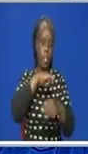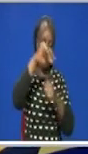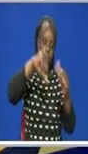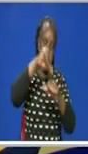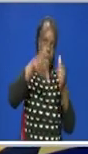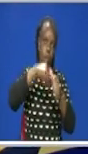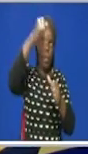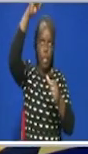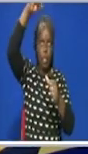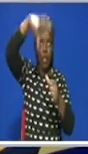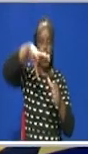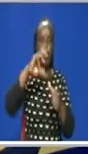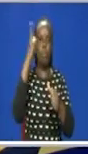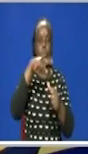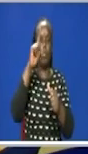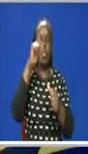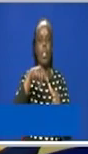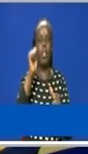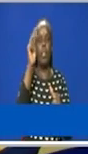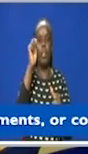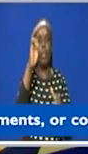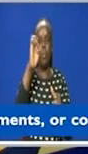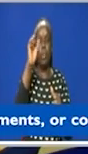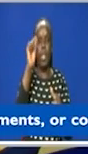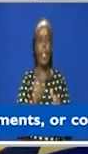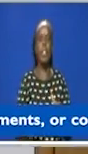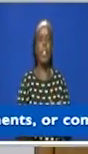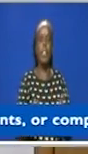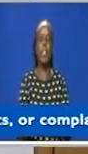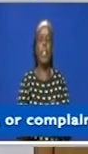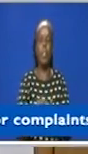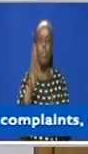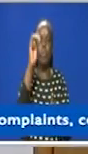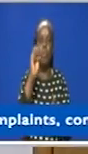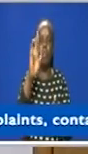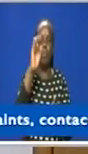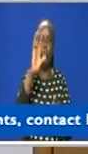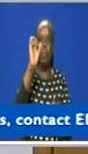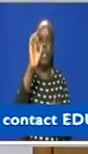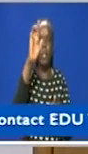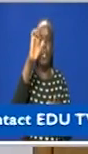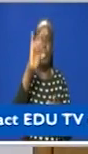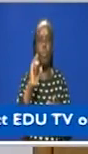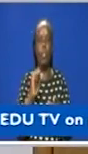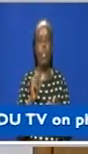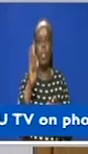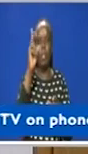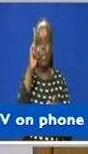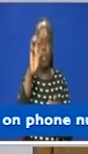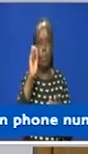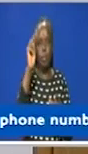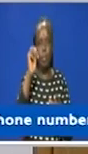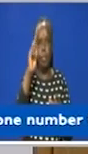sun. Yes. And for the planets, we have planets like Mercury. We have Venus. Earth, Mars.